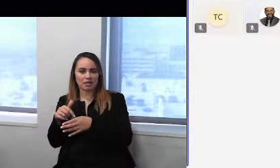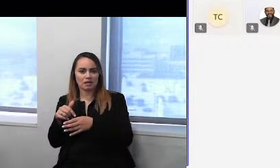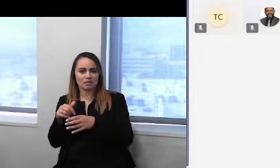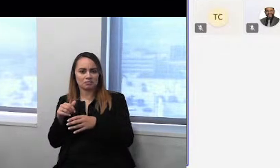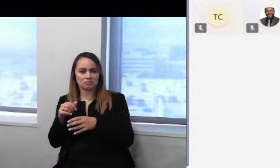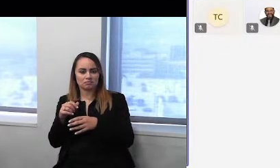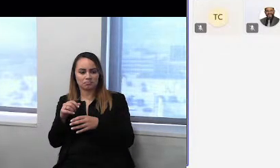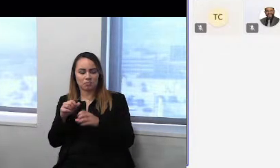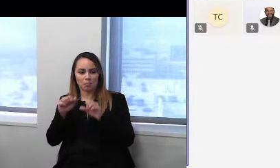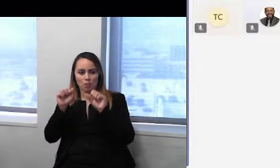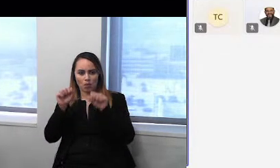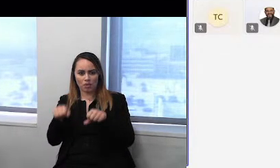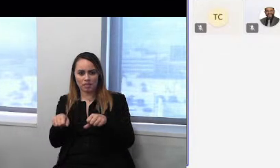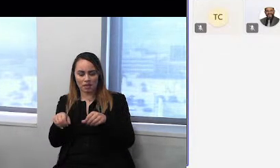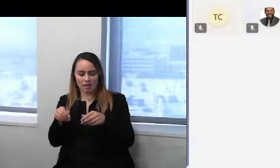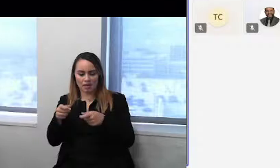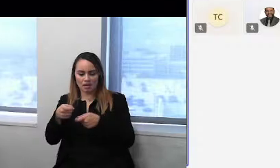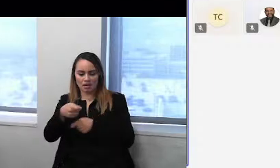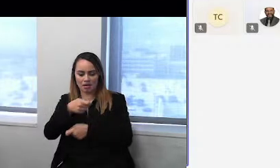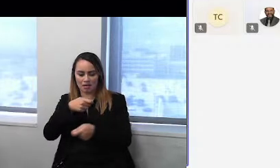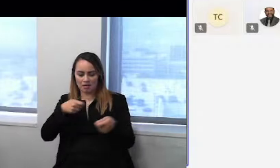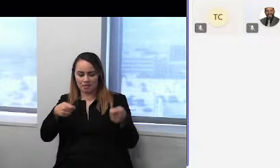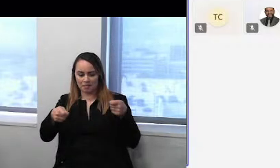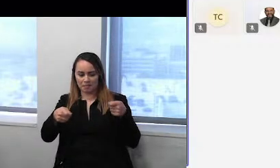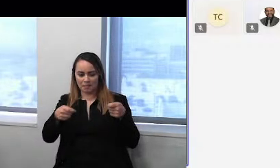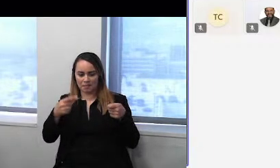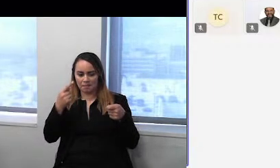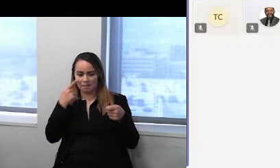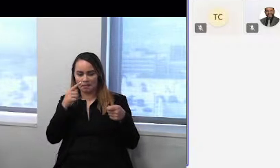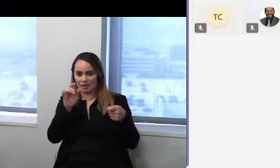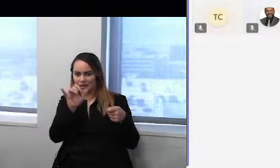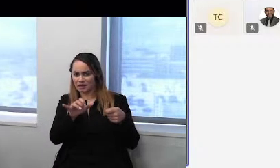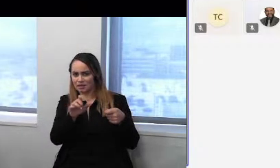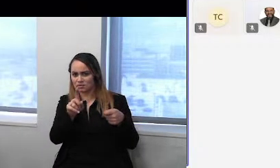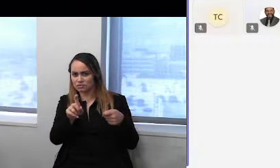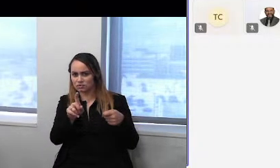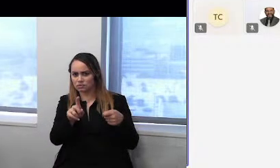eliminating those requirements from those projects, would it make them cheaper?